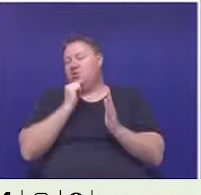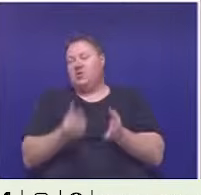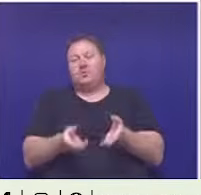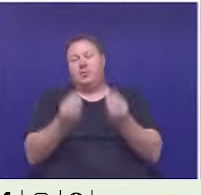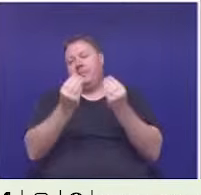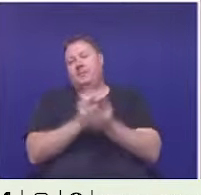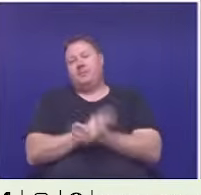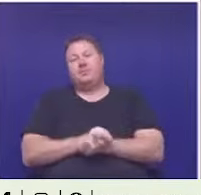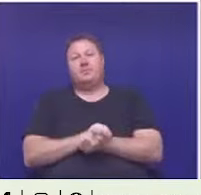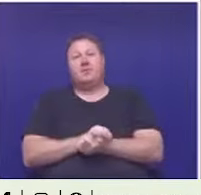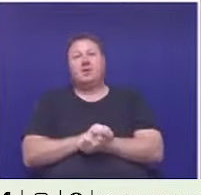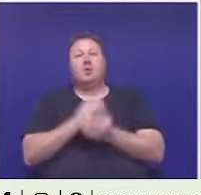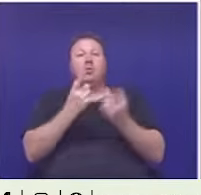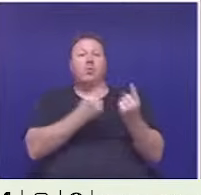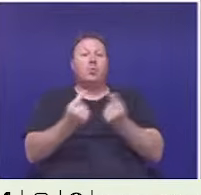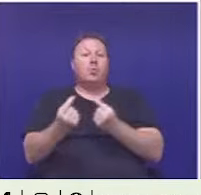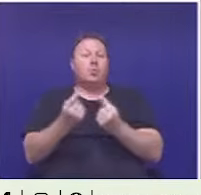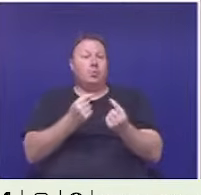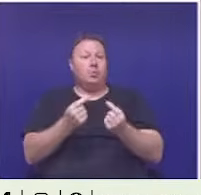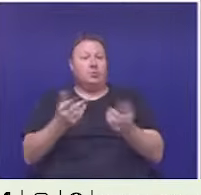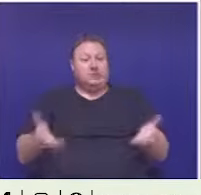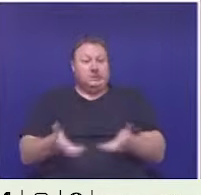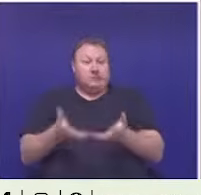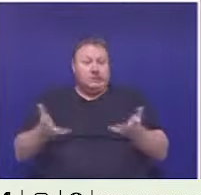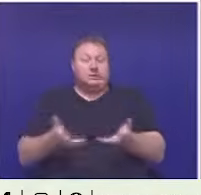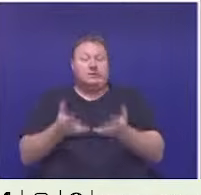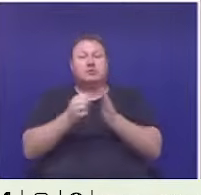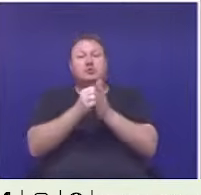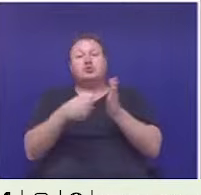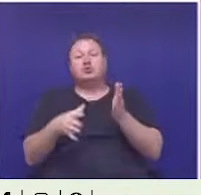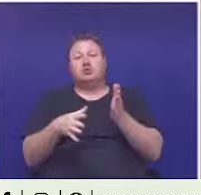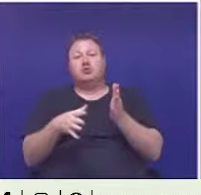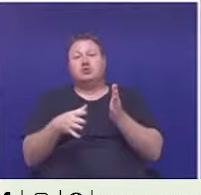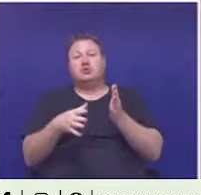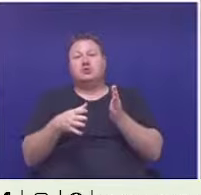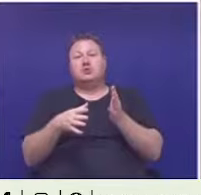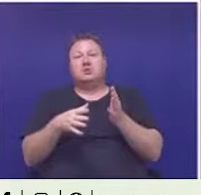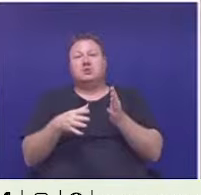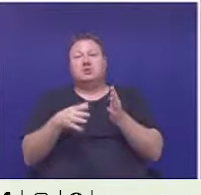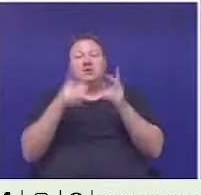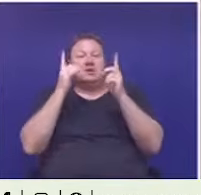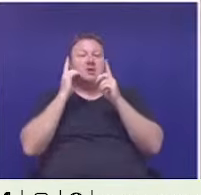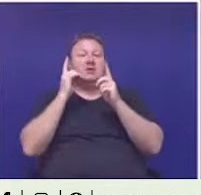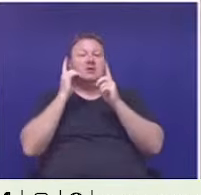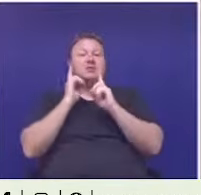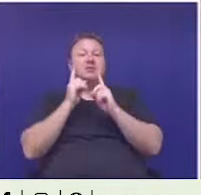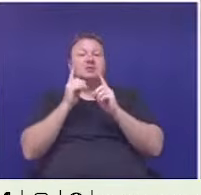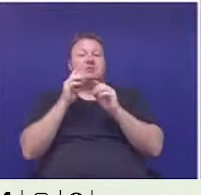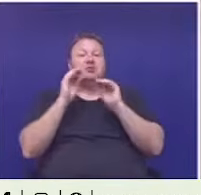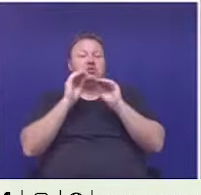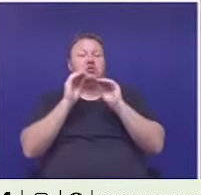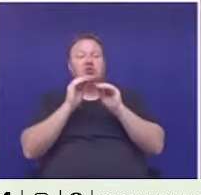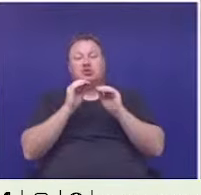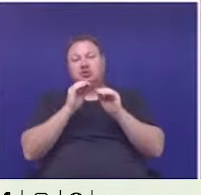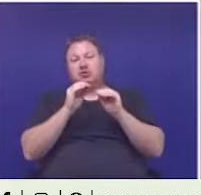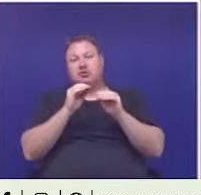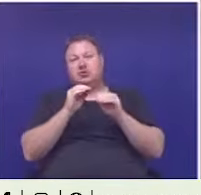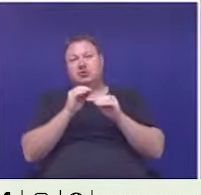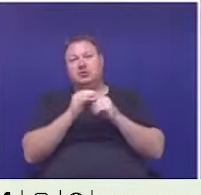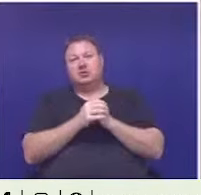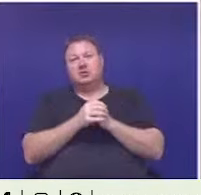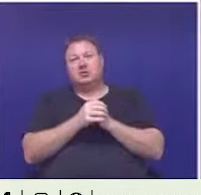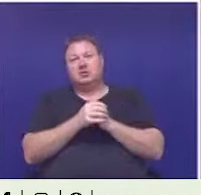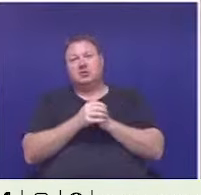things that we've done to incentivize learners or students who are wanting to pursue a teaching profession, we've said that the Funza